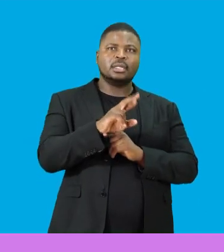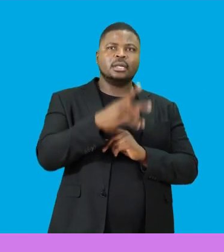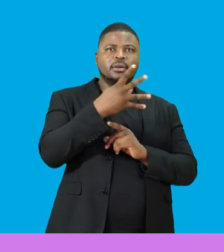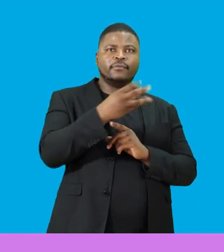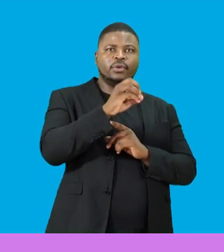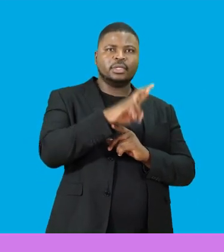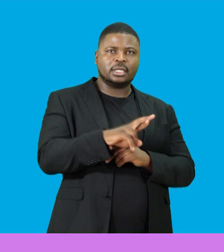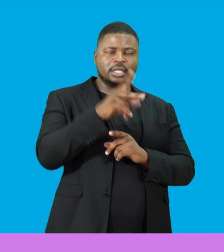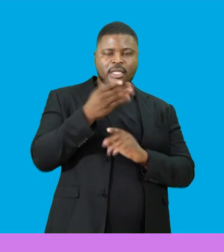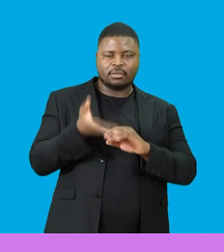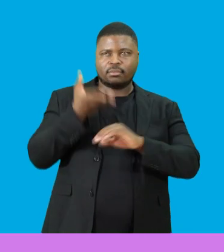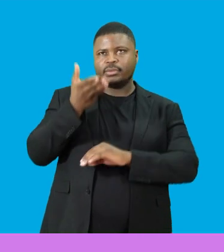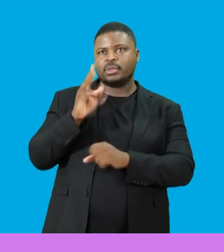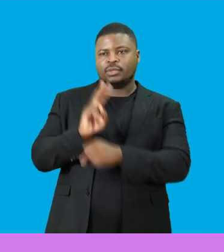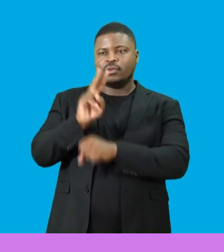what? By